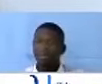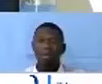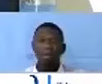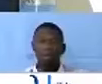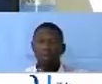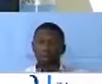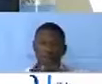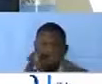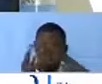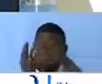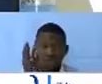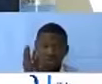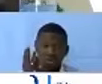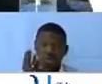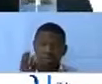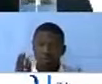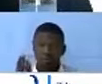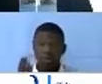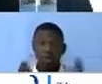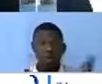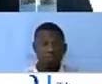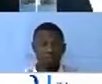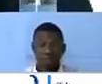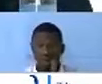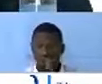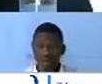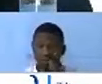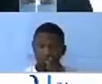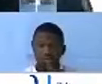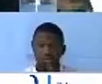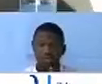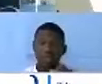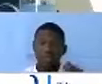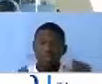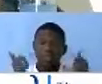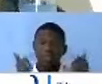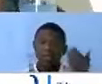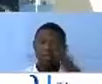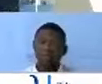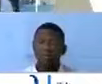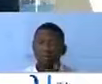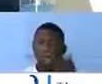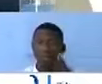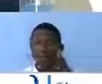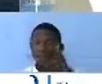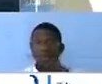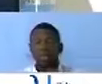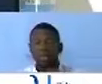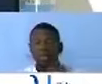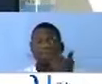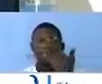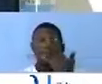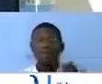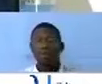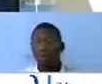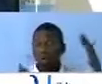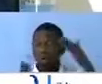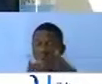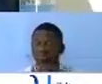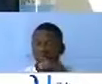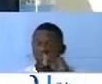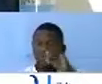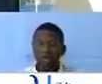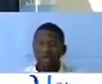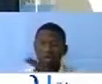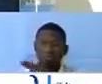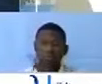against you. Ni nye dayon fen tek la ko. Starting from 1995 to year 2000, all these victims are lying against you.